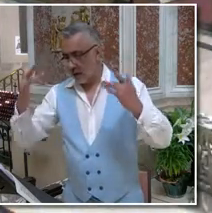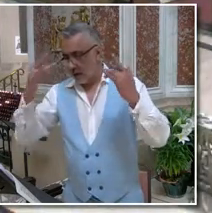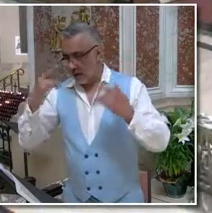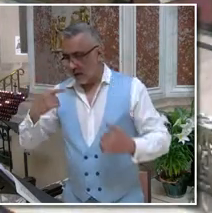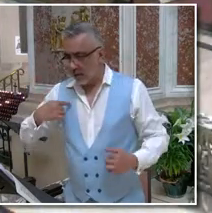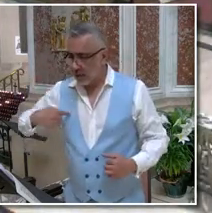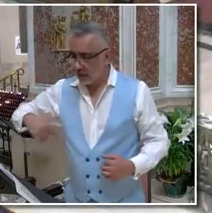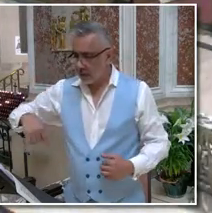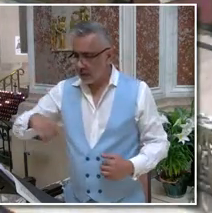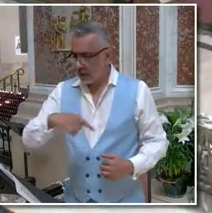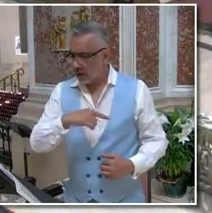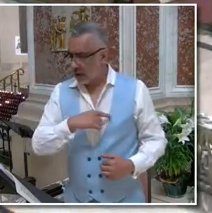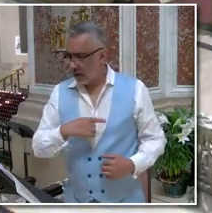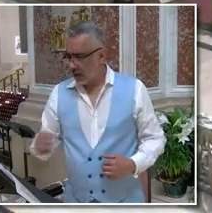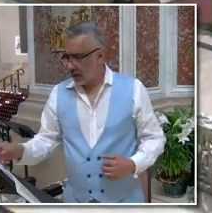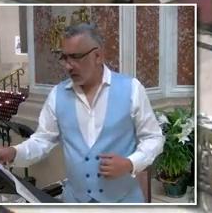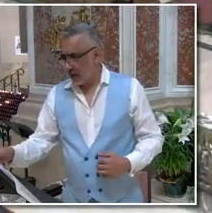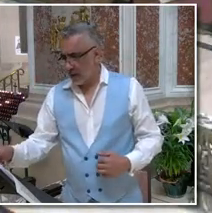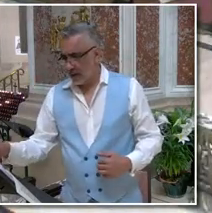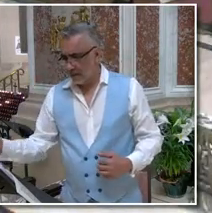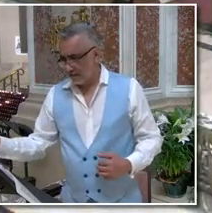Kyrie